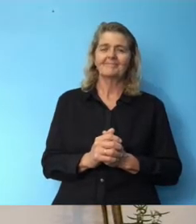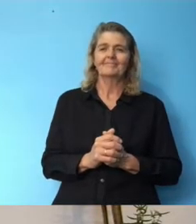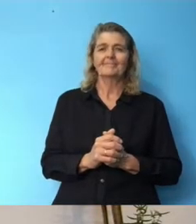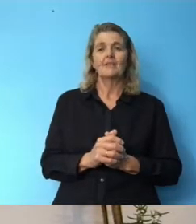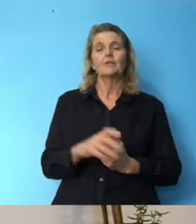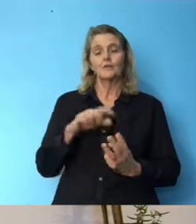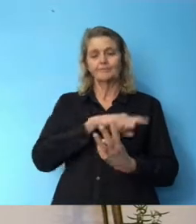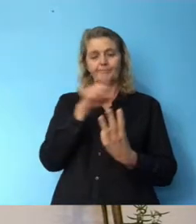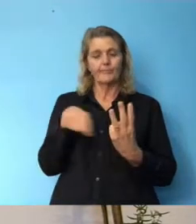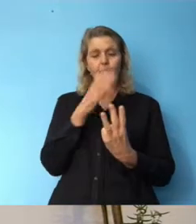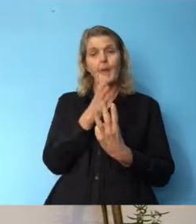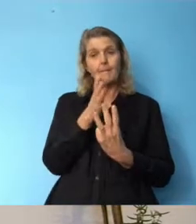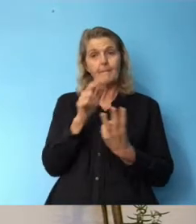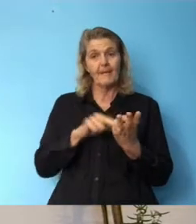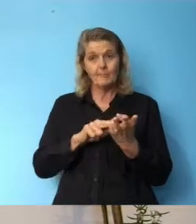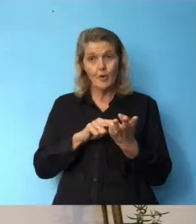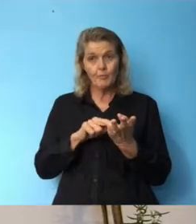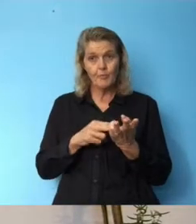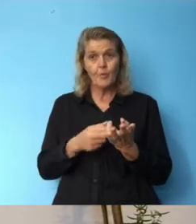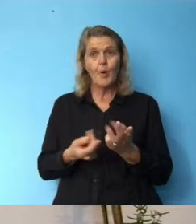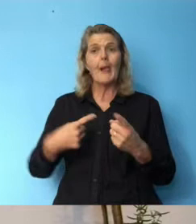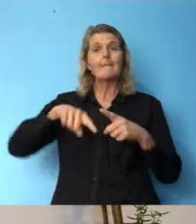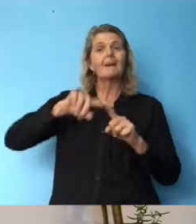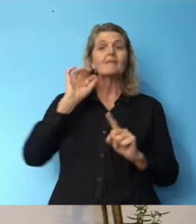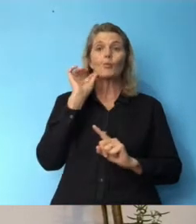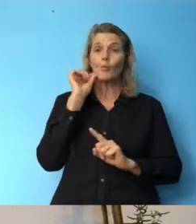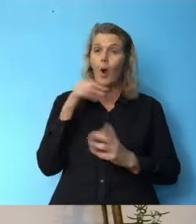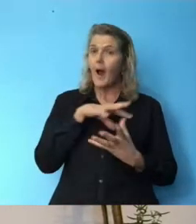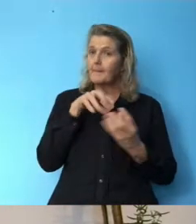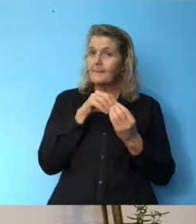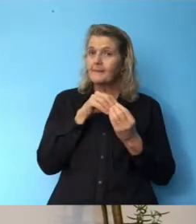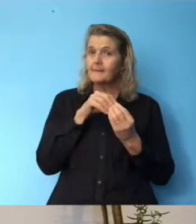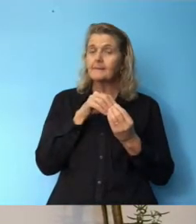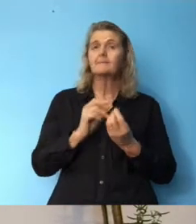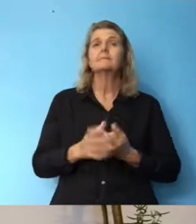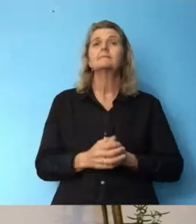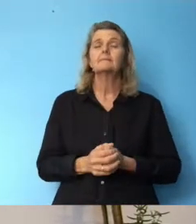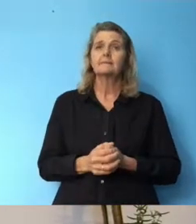we've got our mid purple, white with white mixed in.